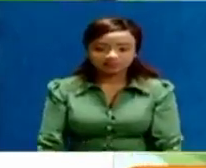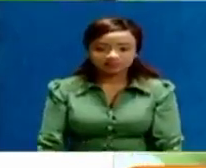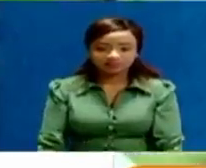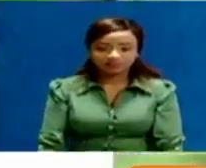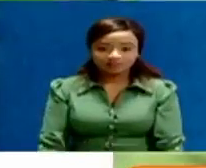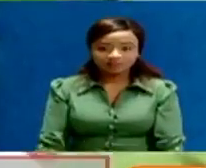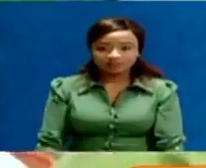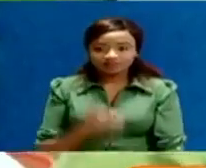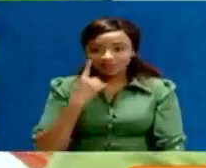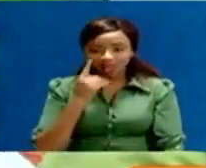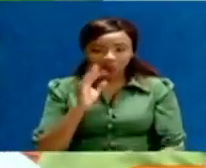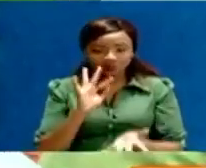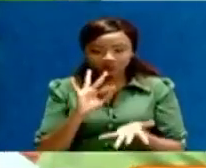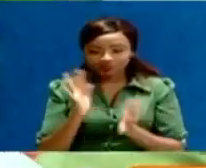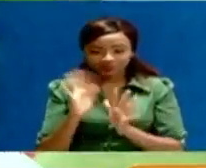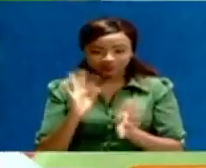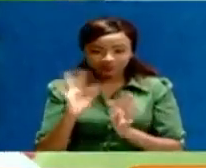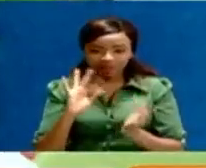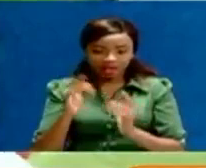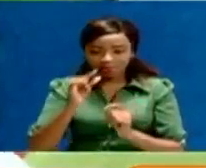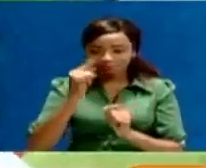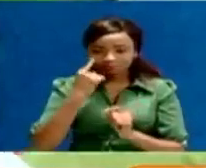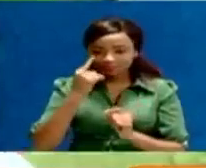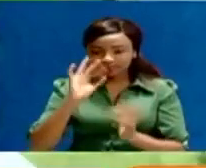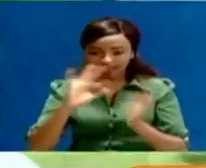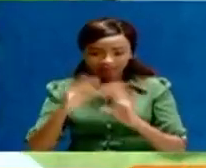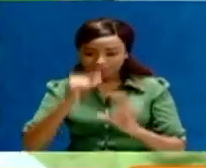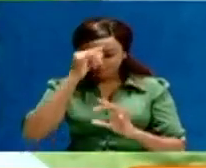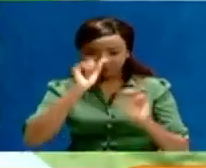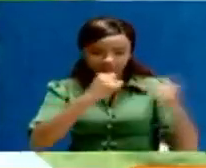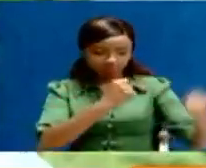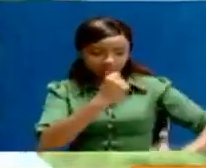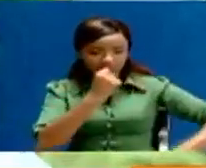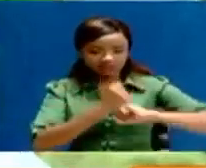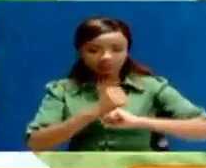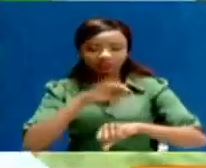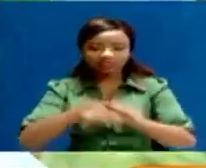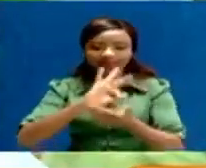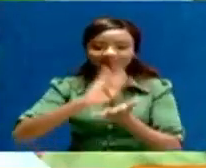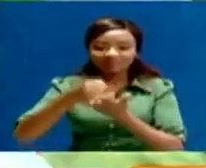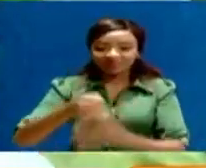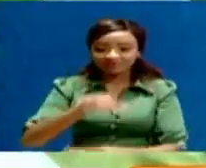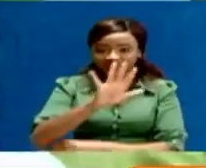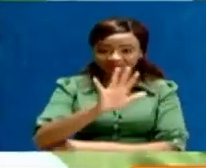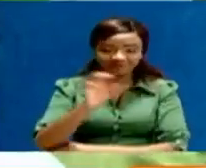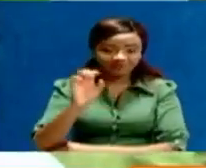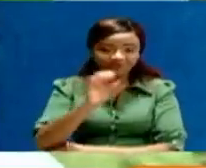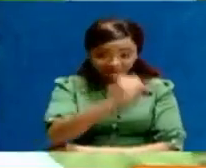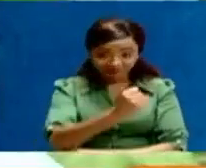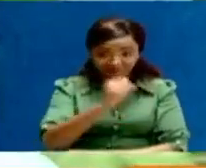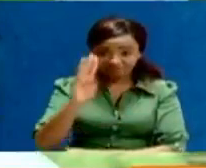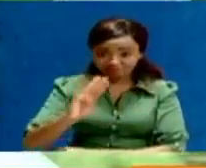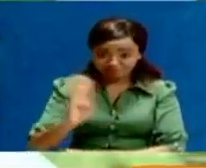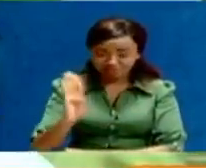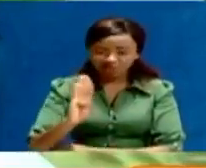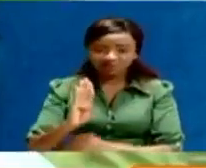We are looking at seeing how government could give us a revolving fund of up to 5 billion, a horticulture fund,